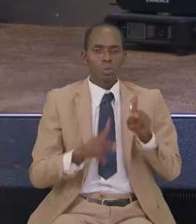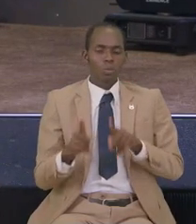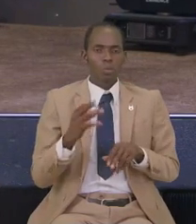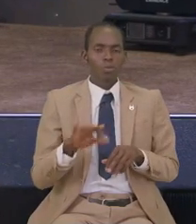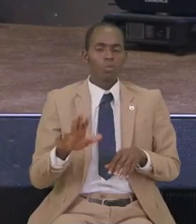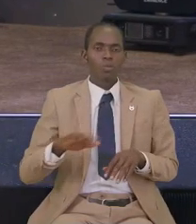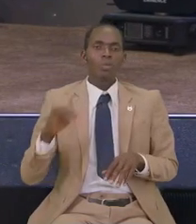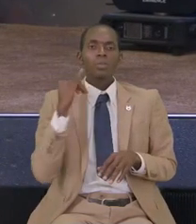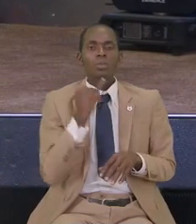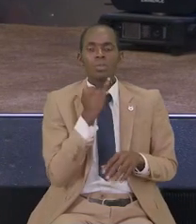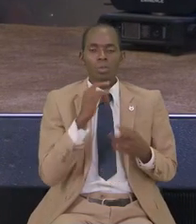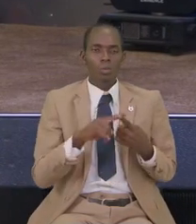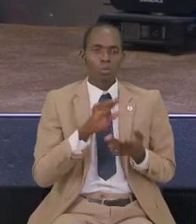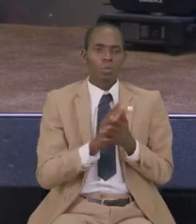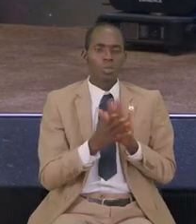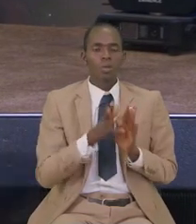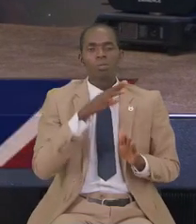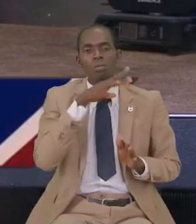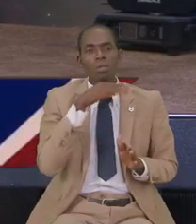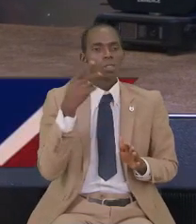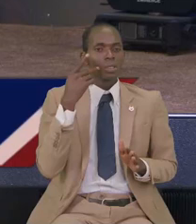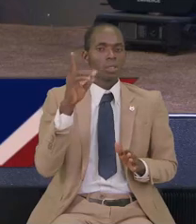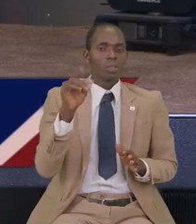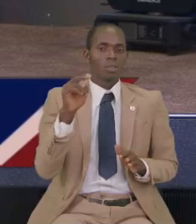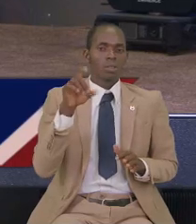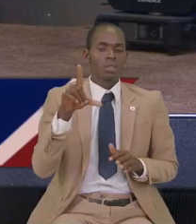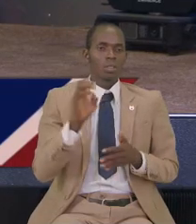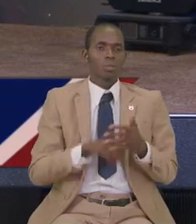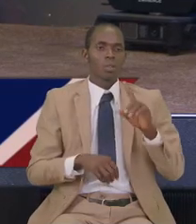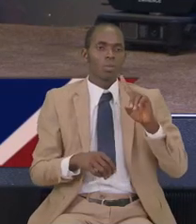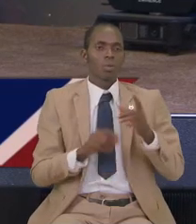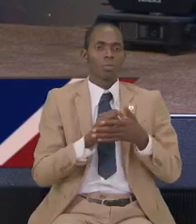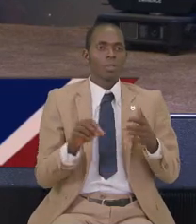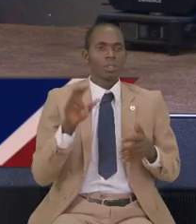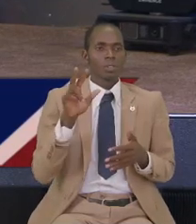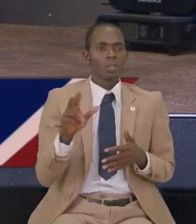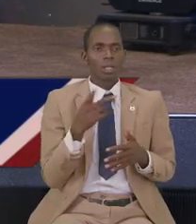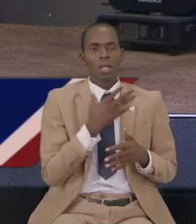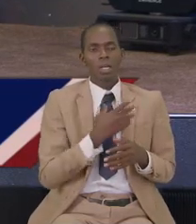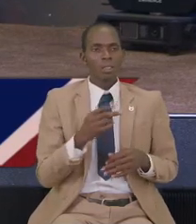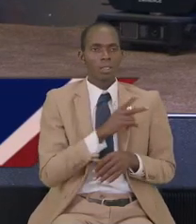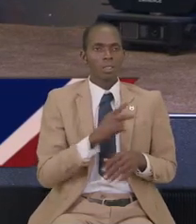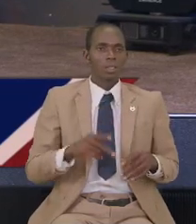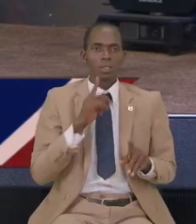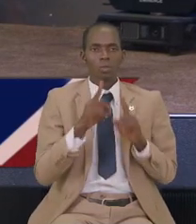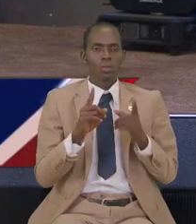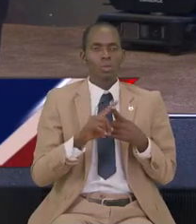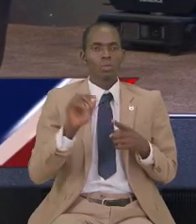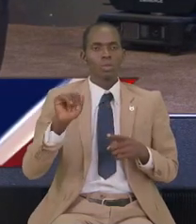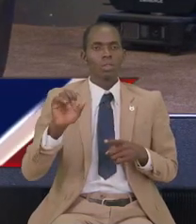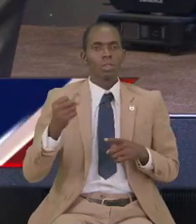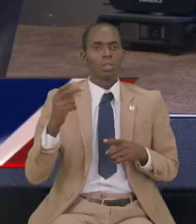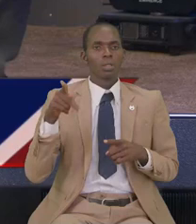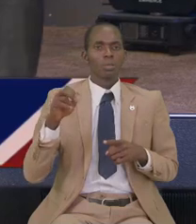chapter 1, we're reading from verse 3. And the king spake unto Ashpenaz, the master of his eunuchs, that he